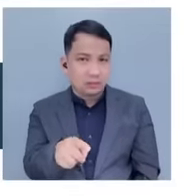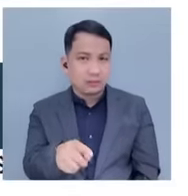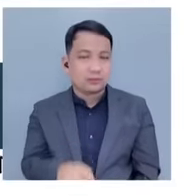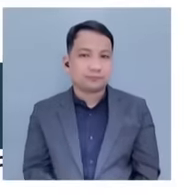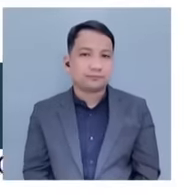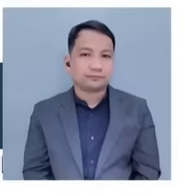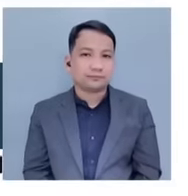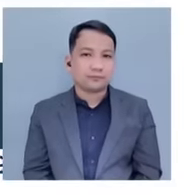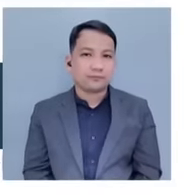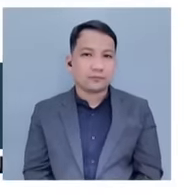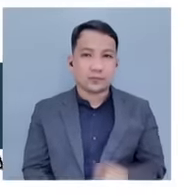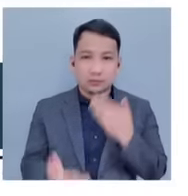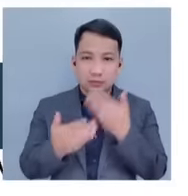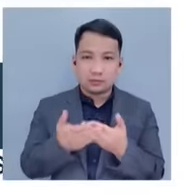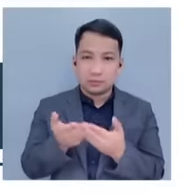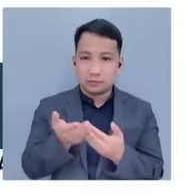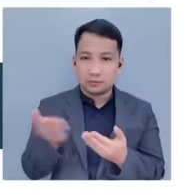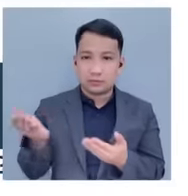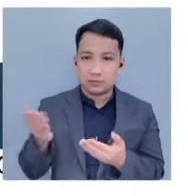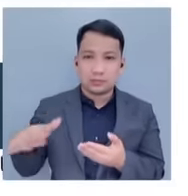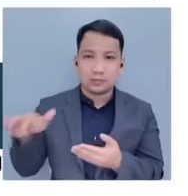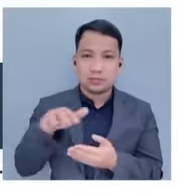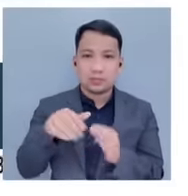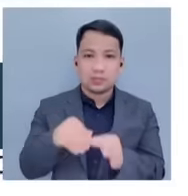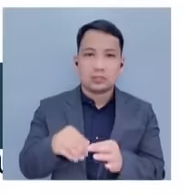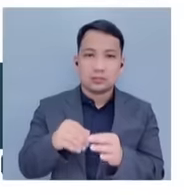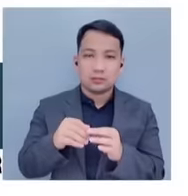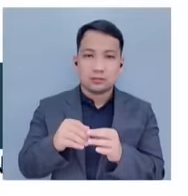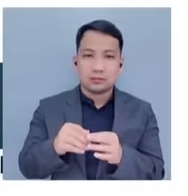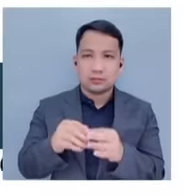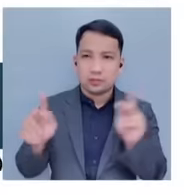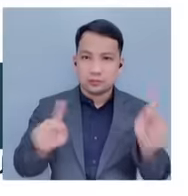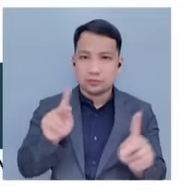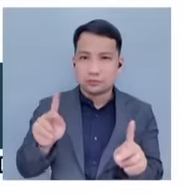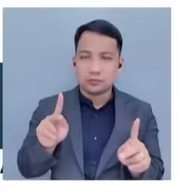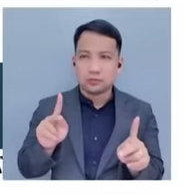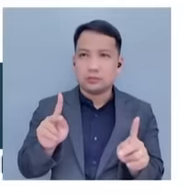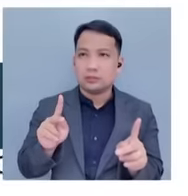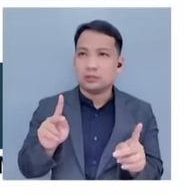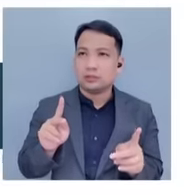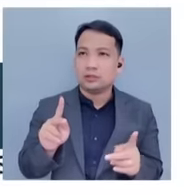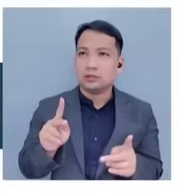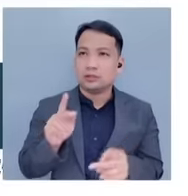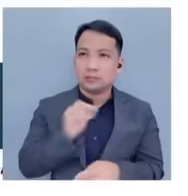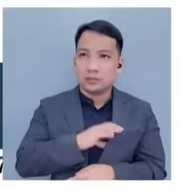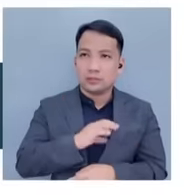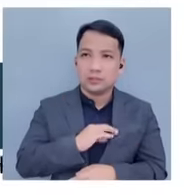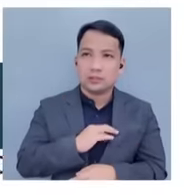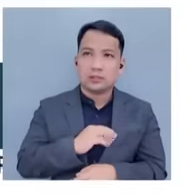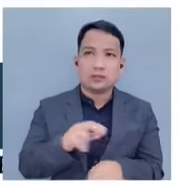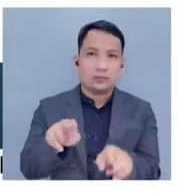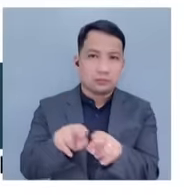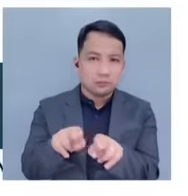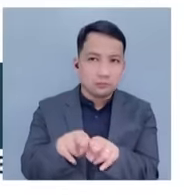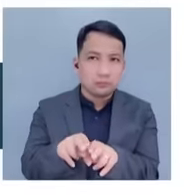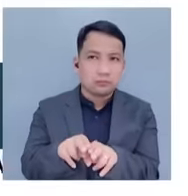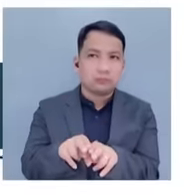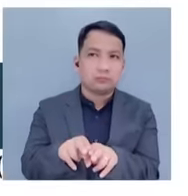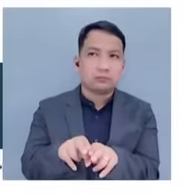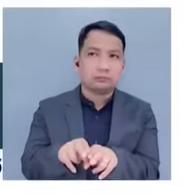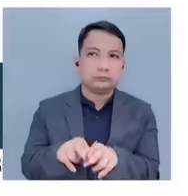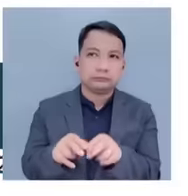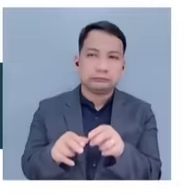for the good of everyone, for the public interest, no? It's normal to disagree on certain